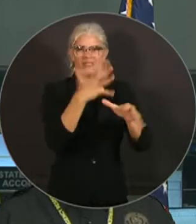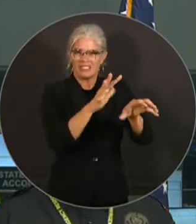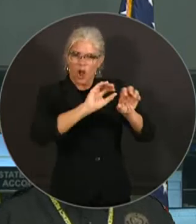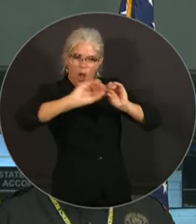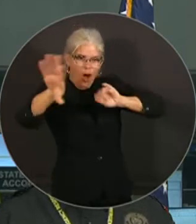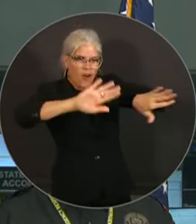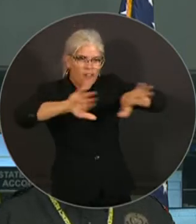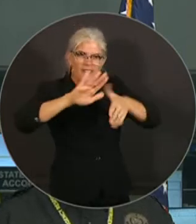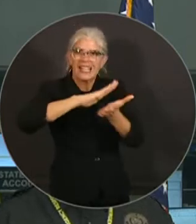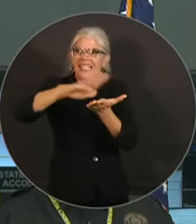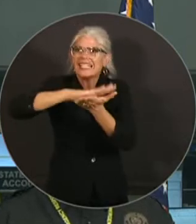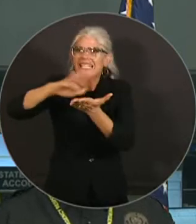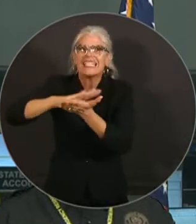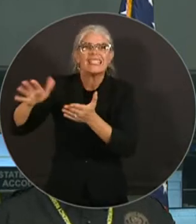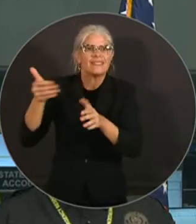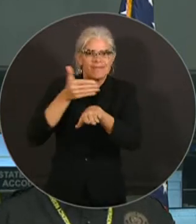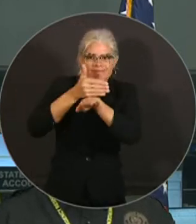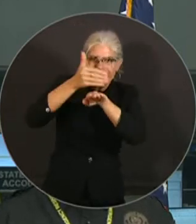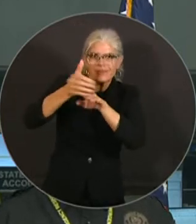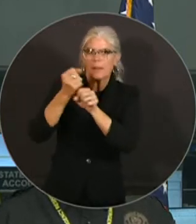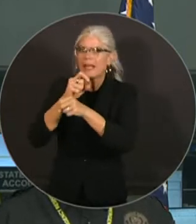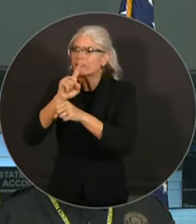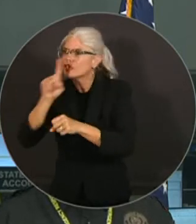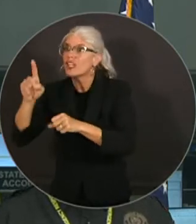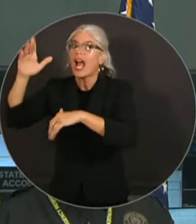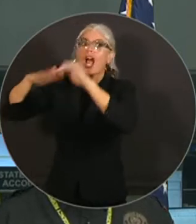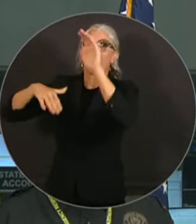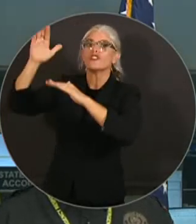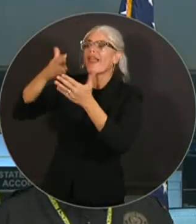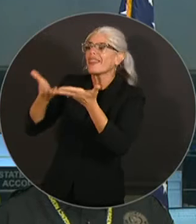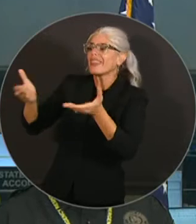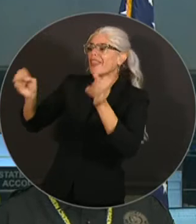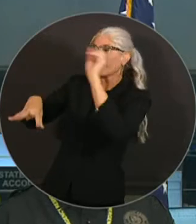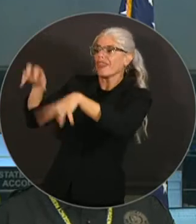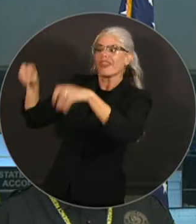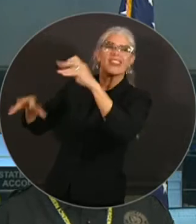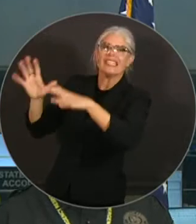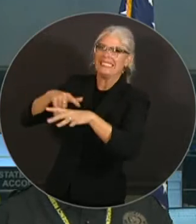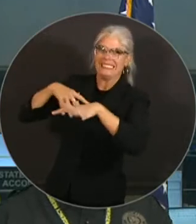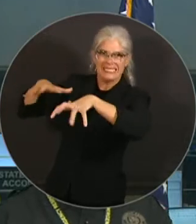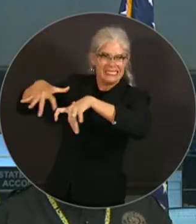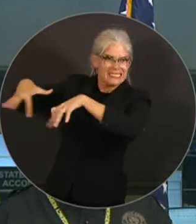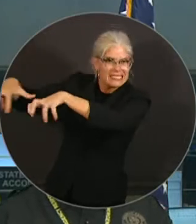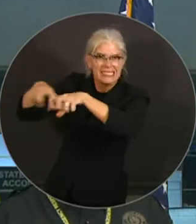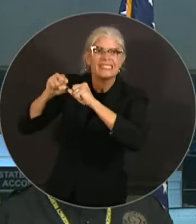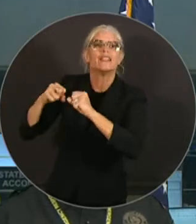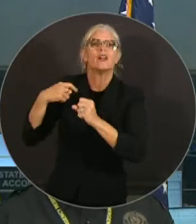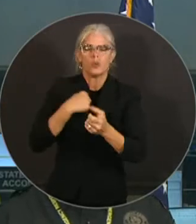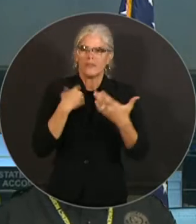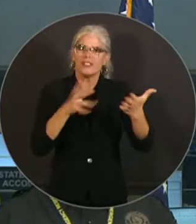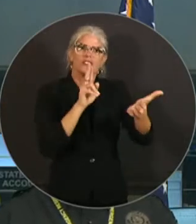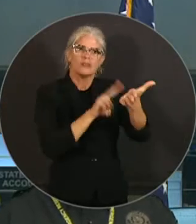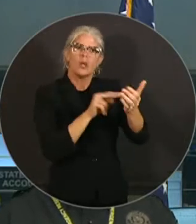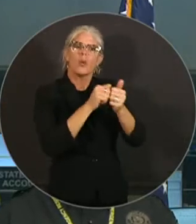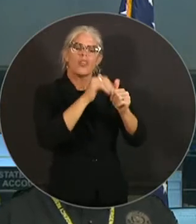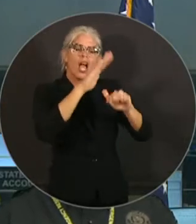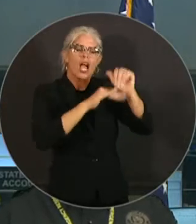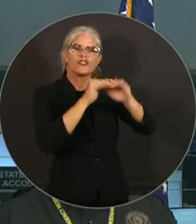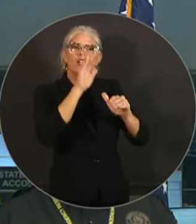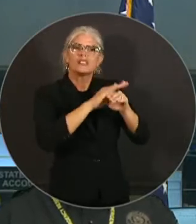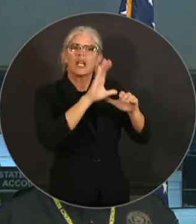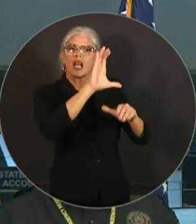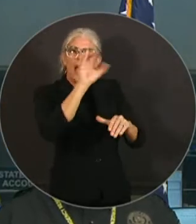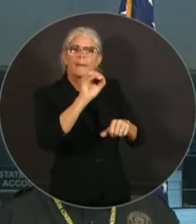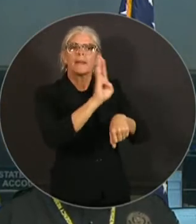as part of those construction projects. We have been coordinating with our construction contractor industry here in the